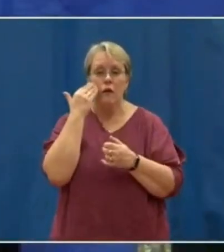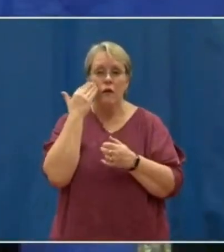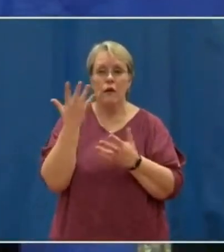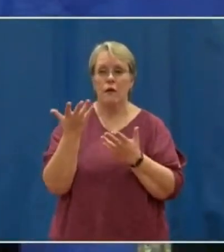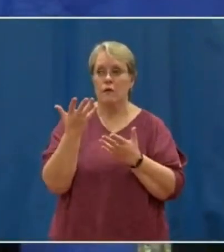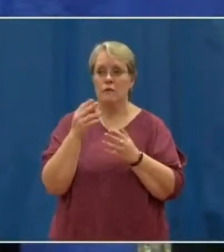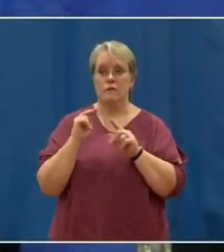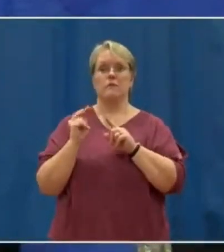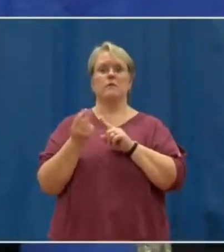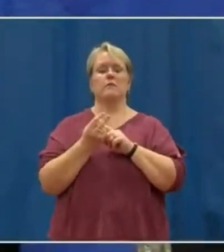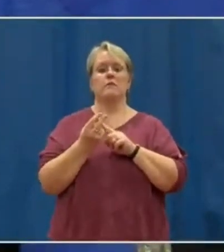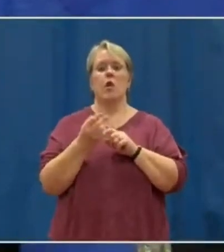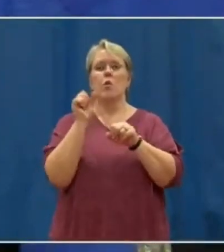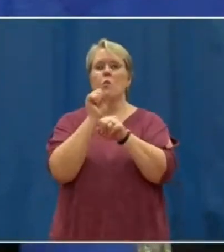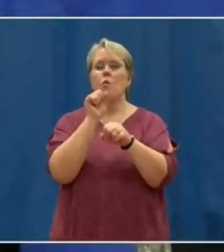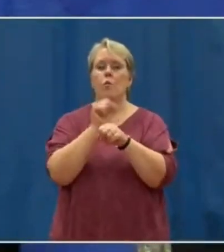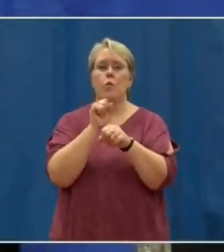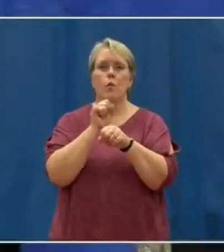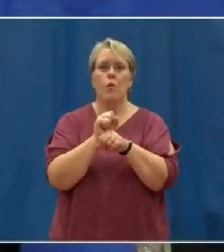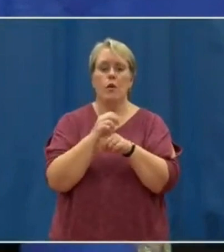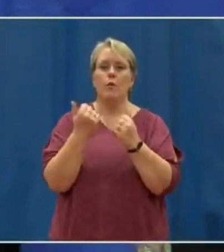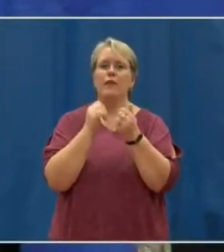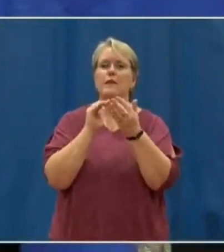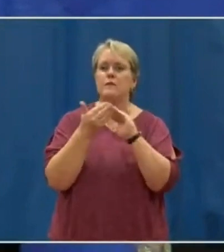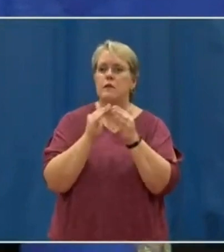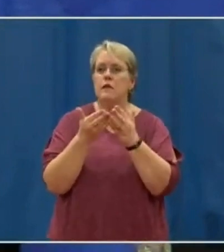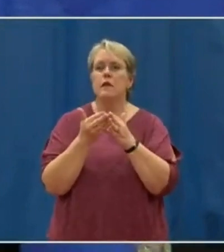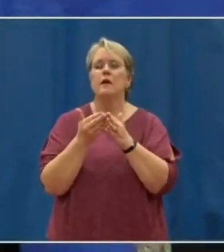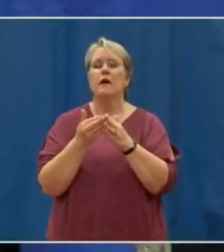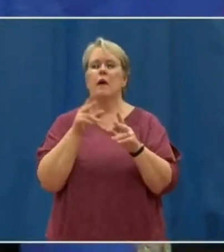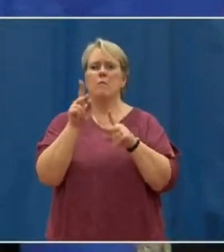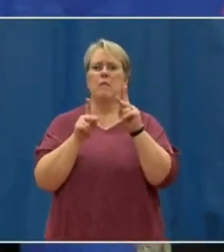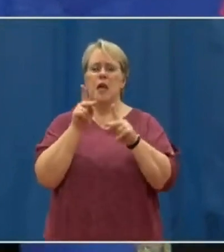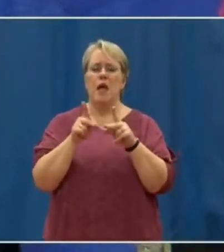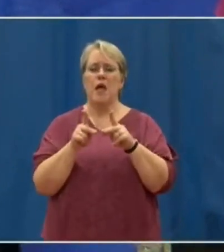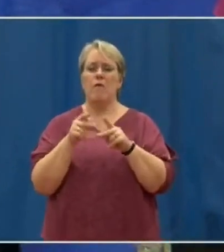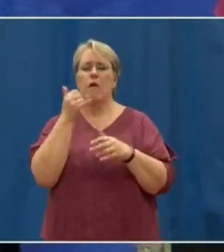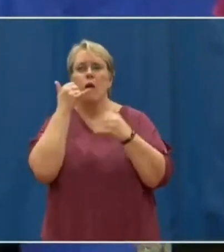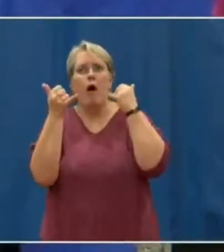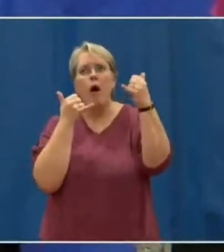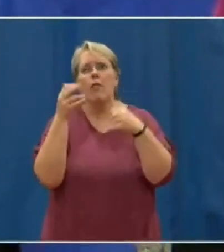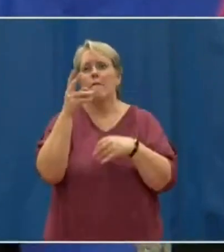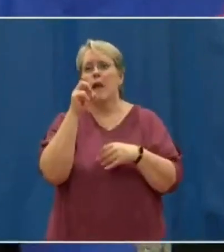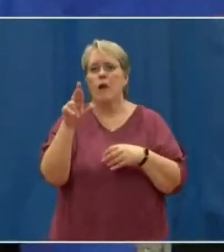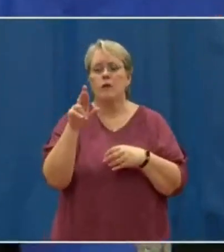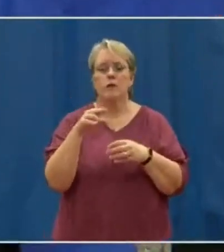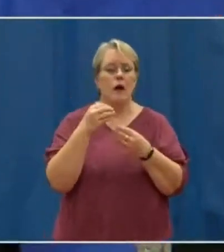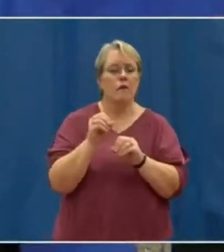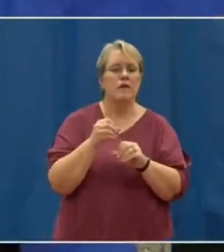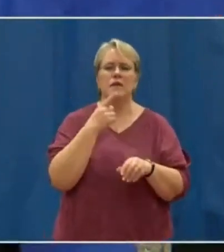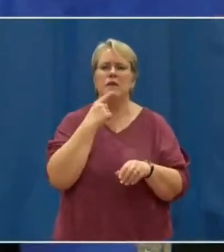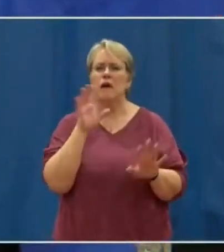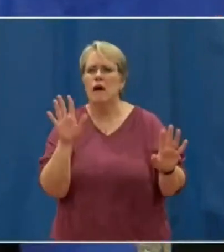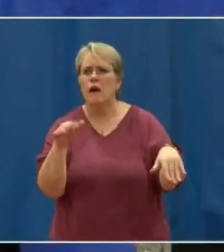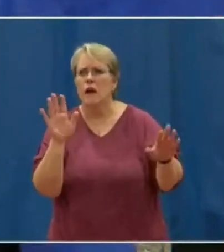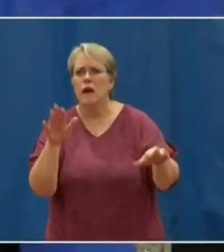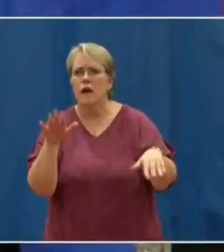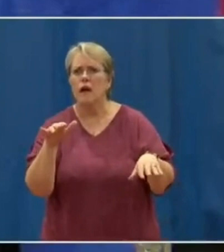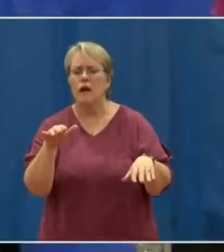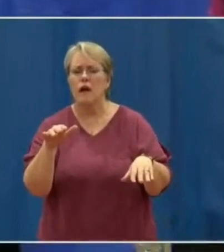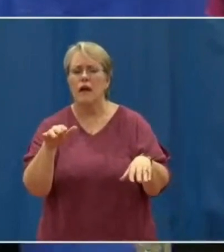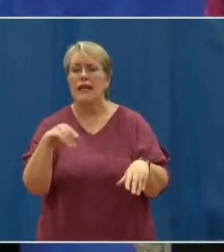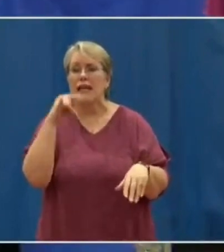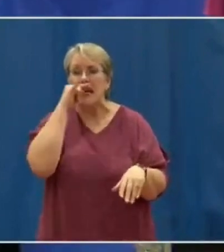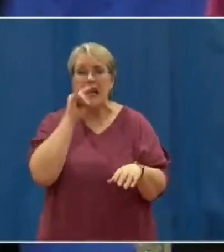get perspective, when you work with the city, and people are calling the mayor's office, and they're saying, hey,